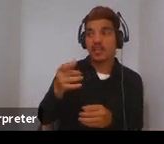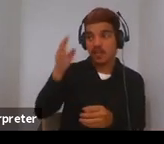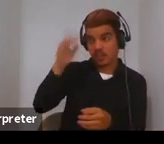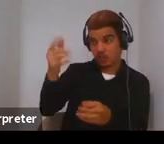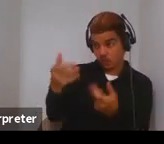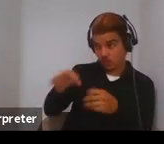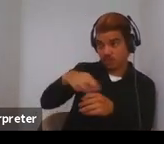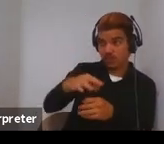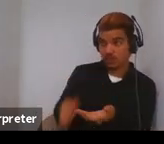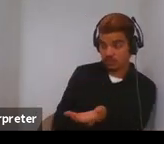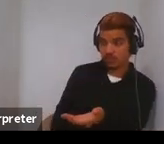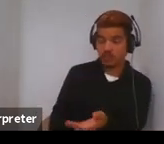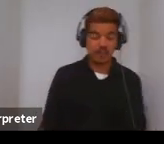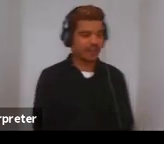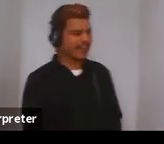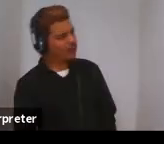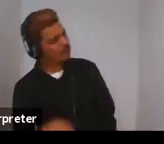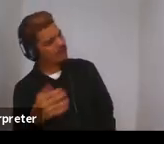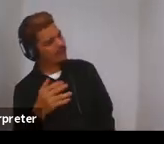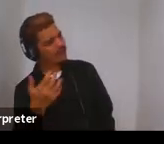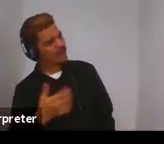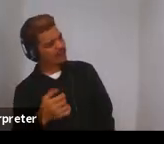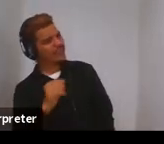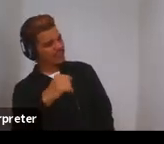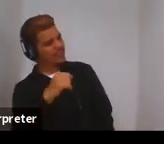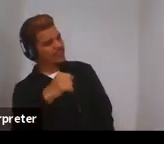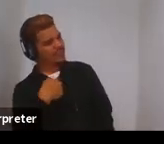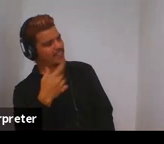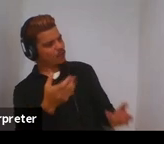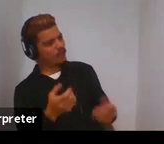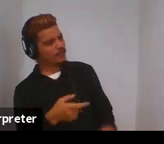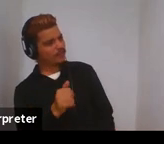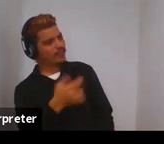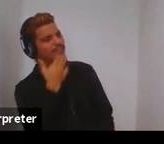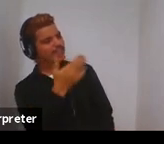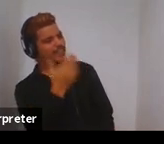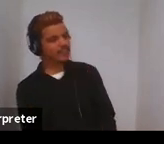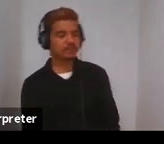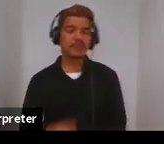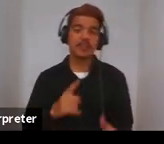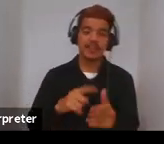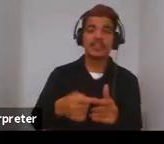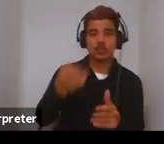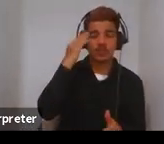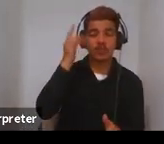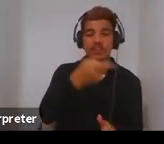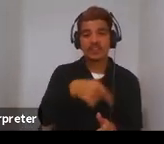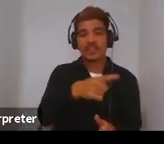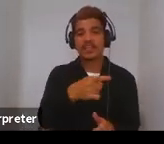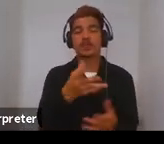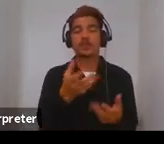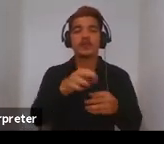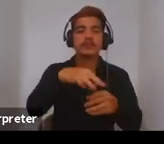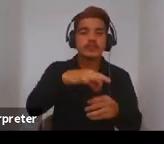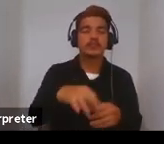tea? And they go, oh my God, I would love a cup of tea. Thank you. Then you know they want a cup of tea. If